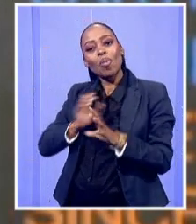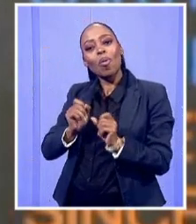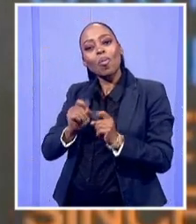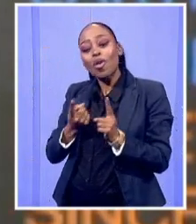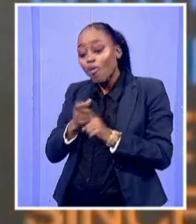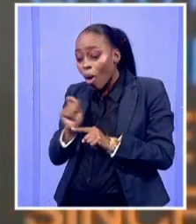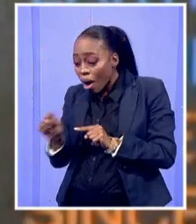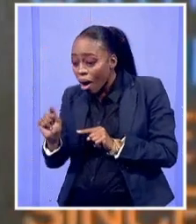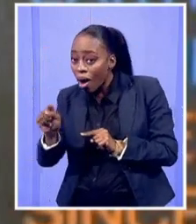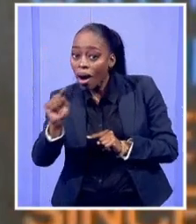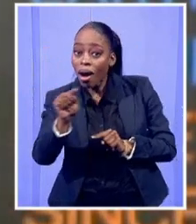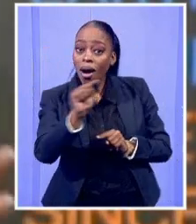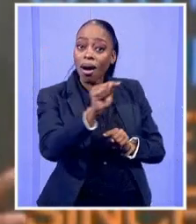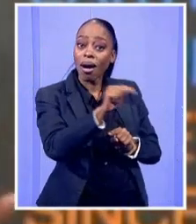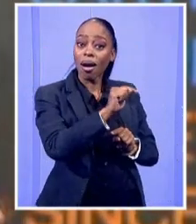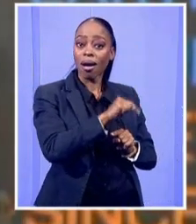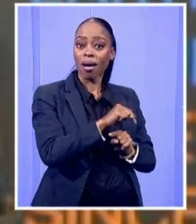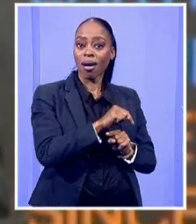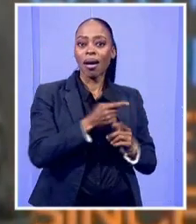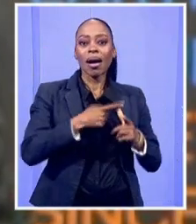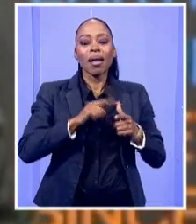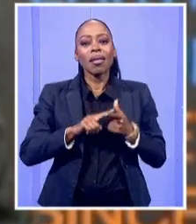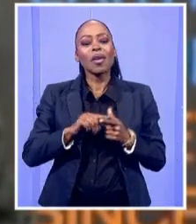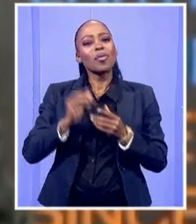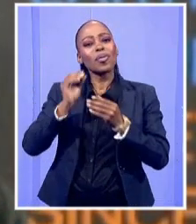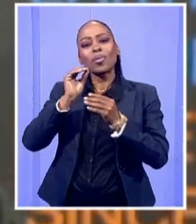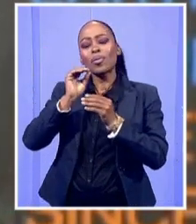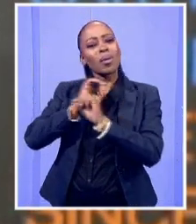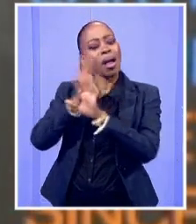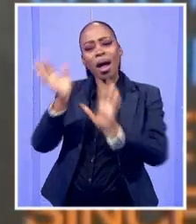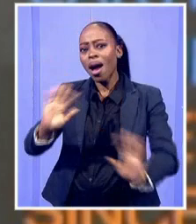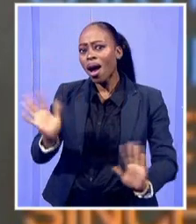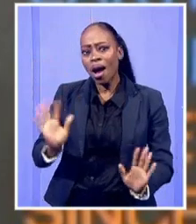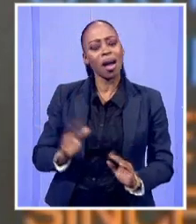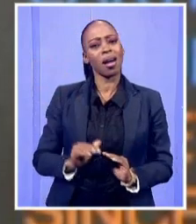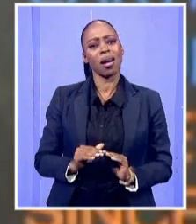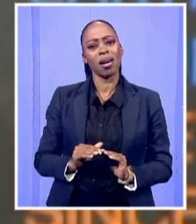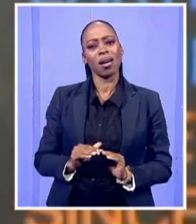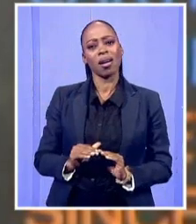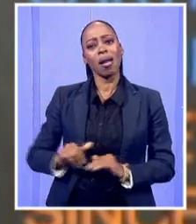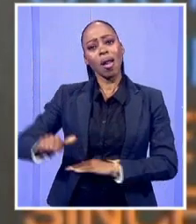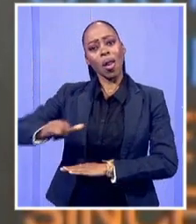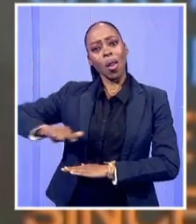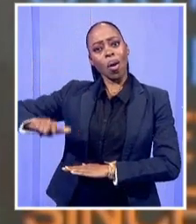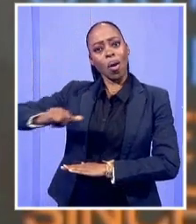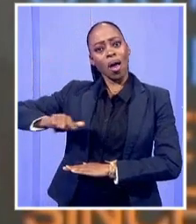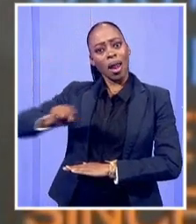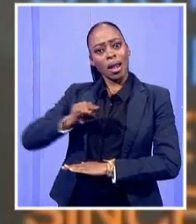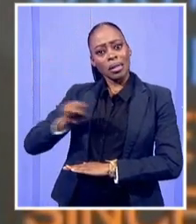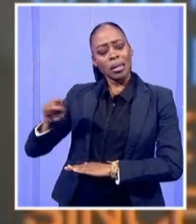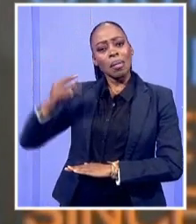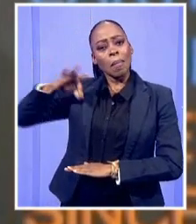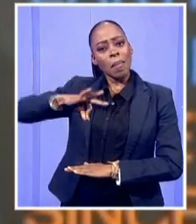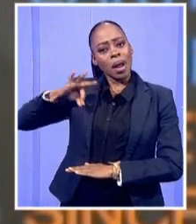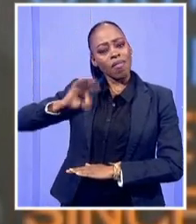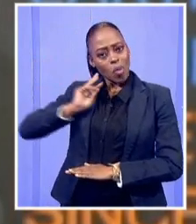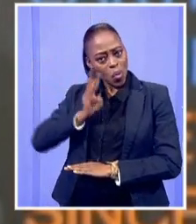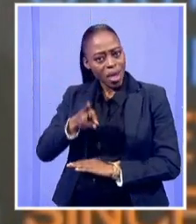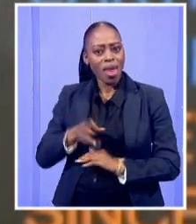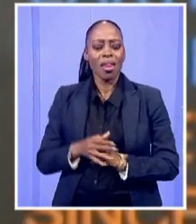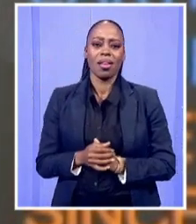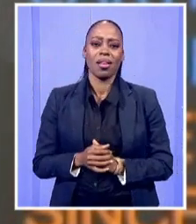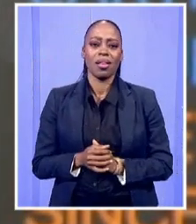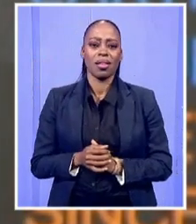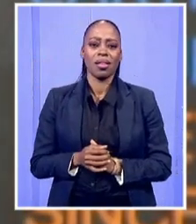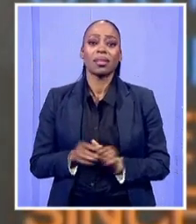you are able to debunk this notion that localization is not going to really benefit us, because it does.